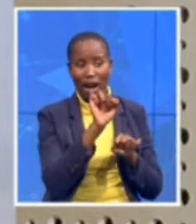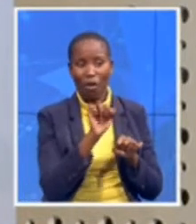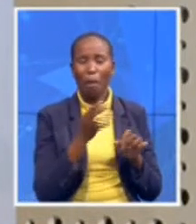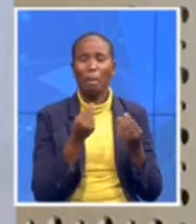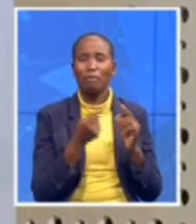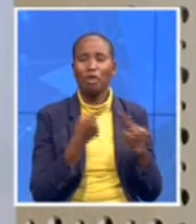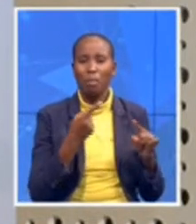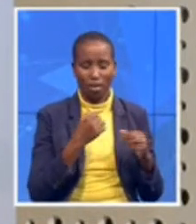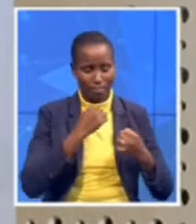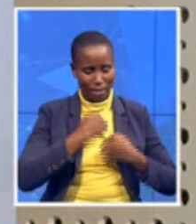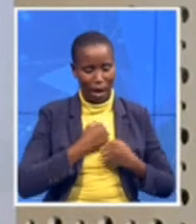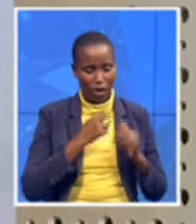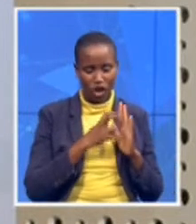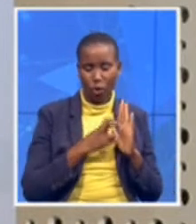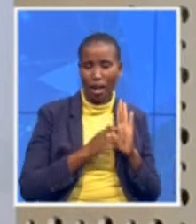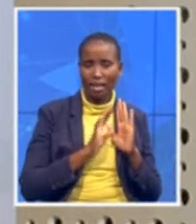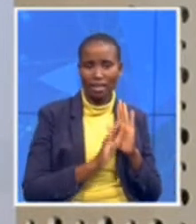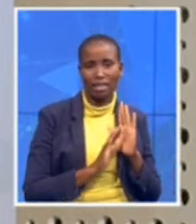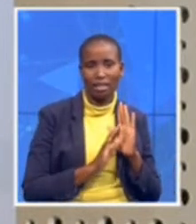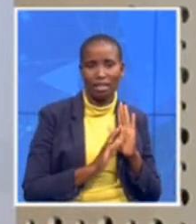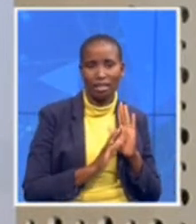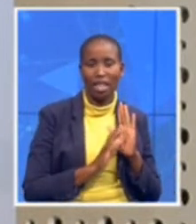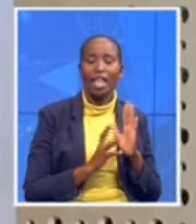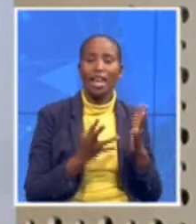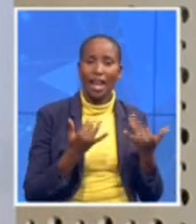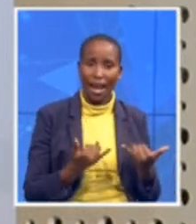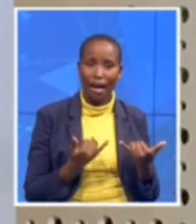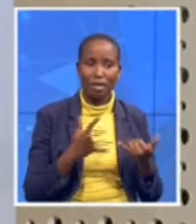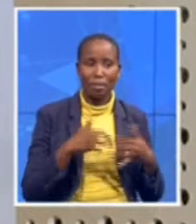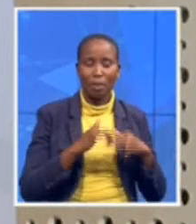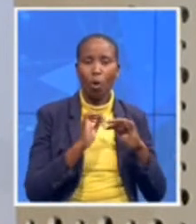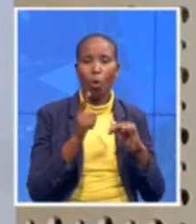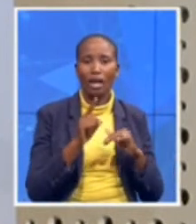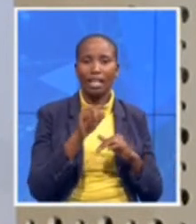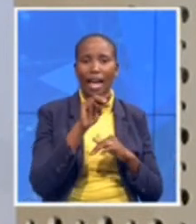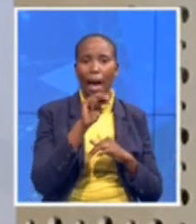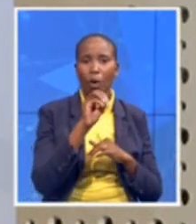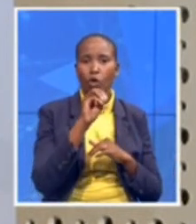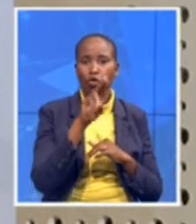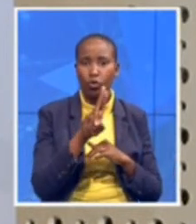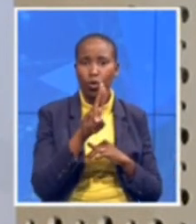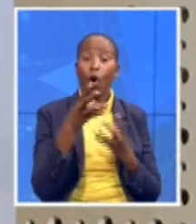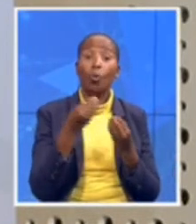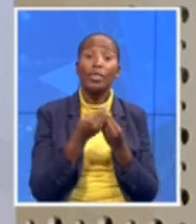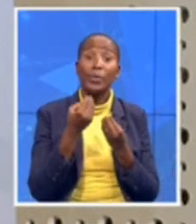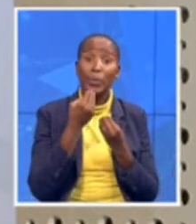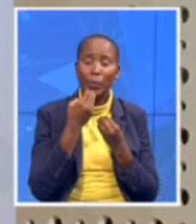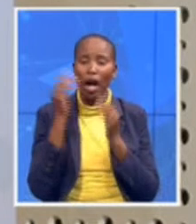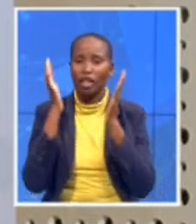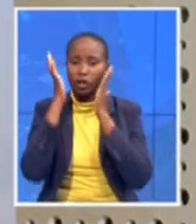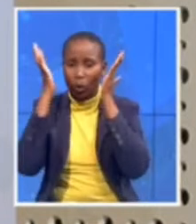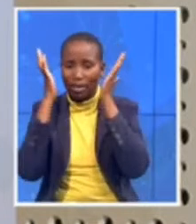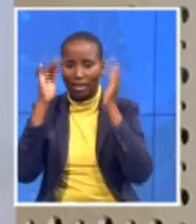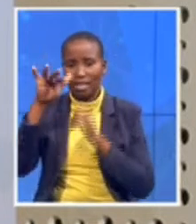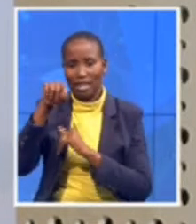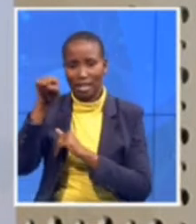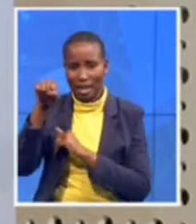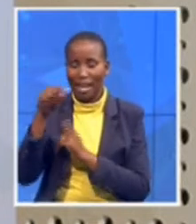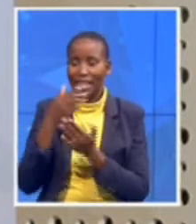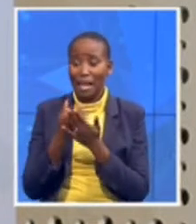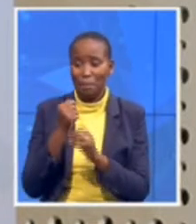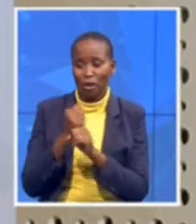recently concluded a memorandum of understanding with Eswatini regulator to share best practices from our framework.